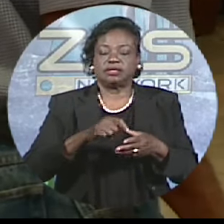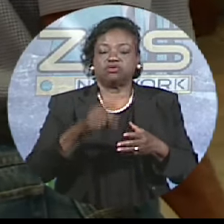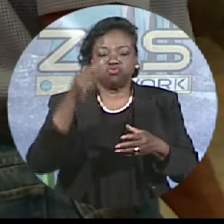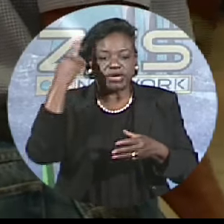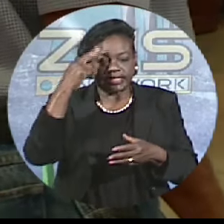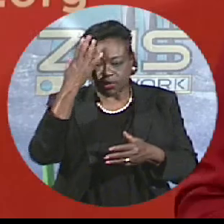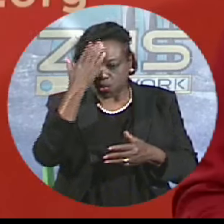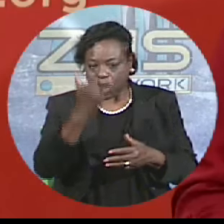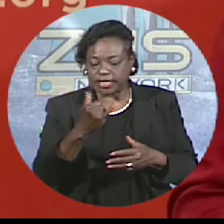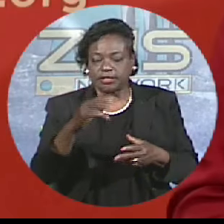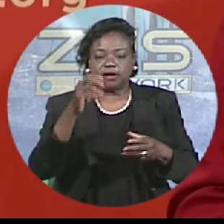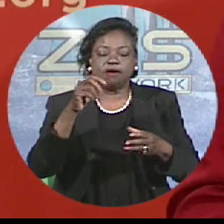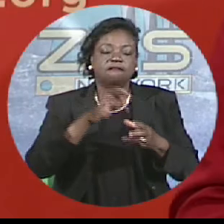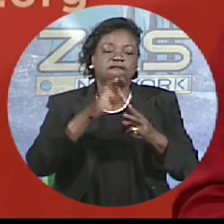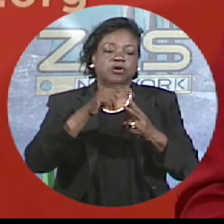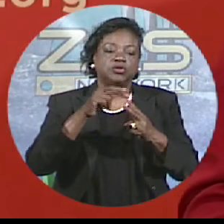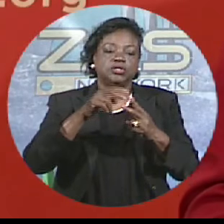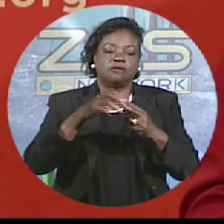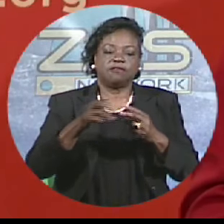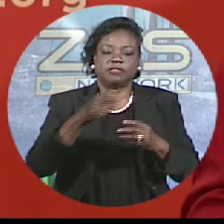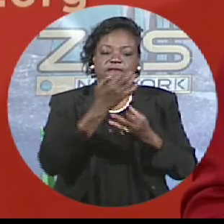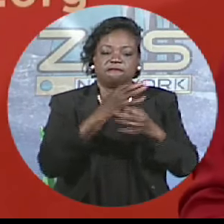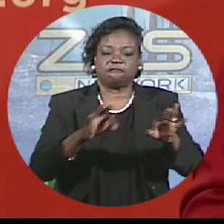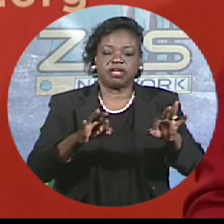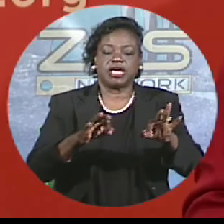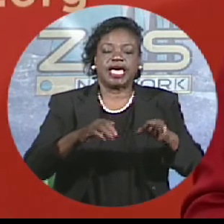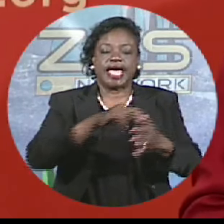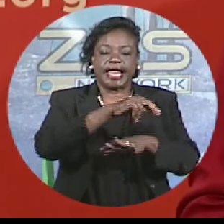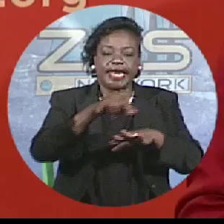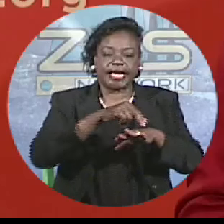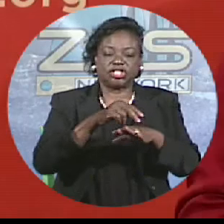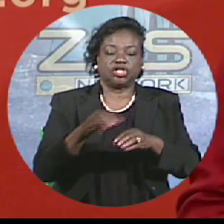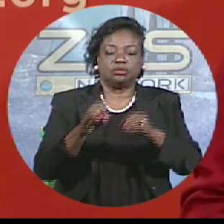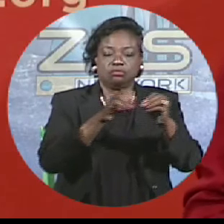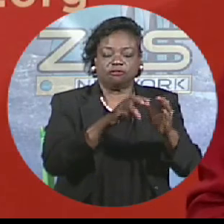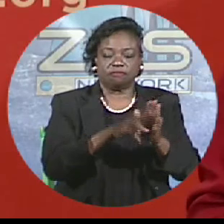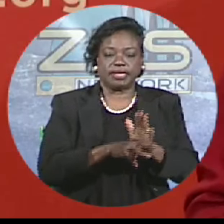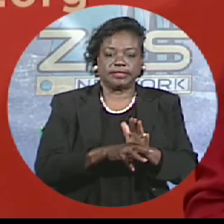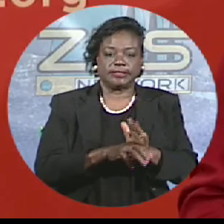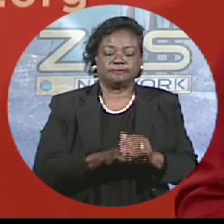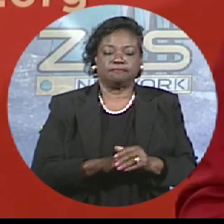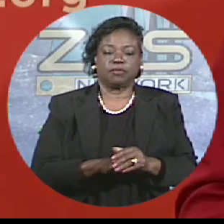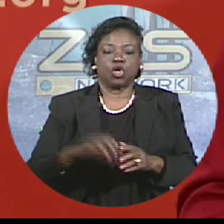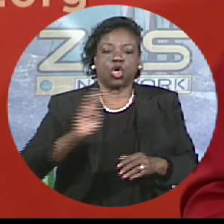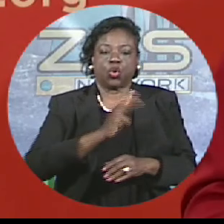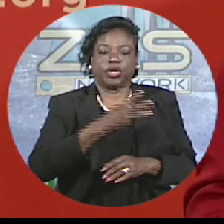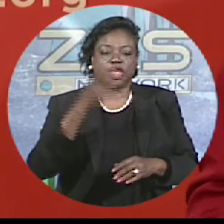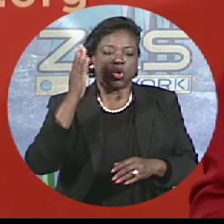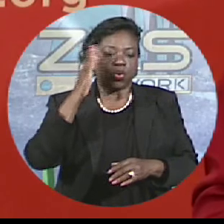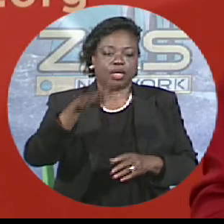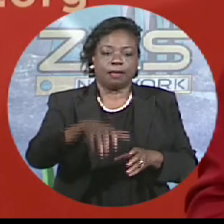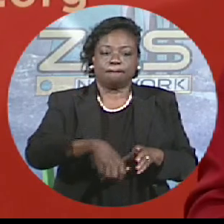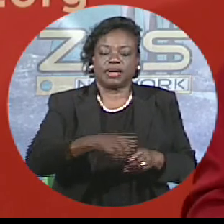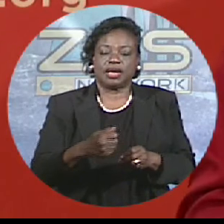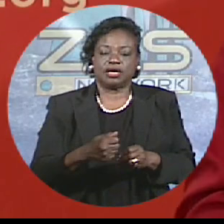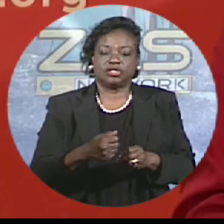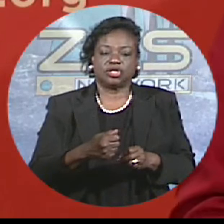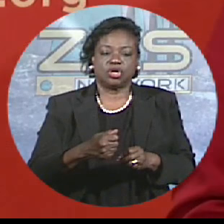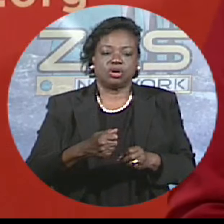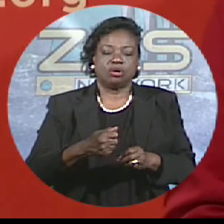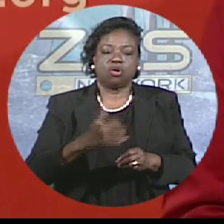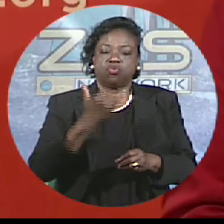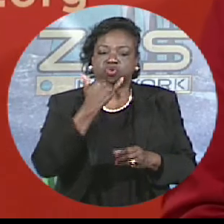Movement. That we will weed out corruption at all levels and prosecute